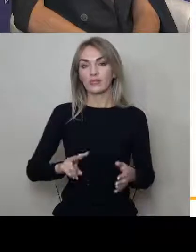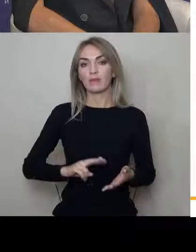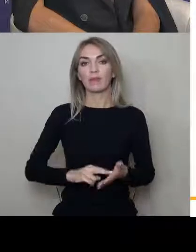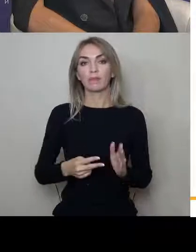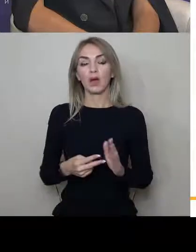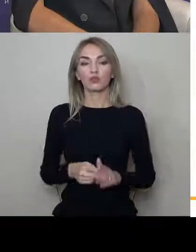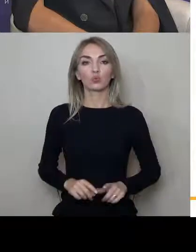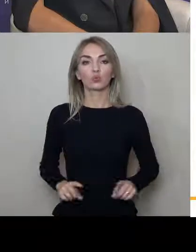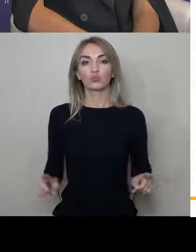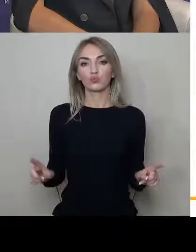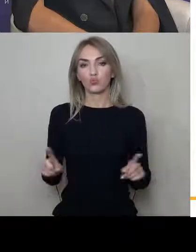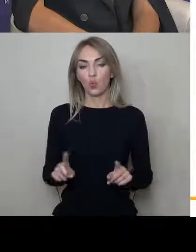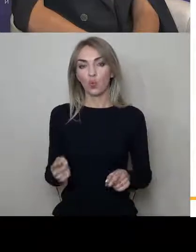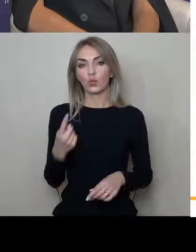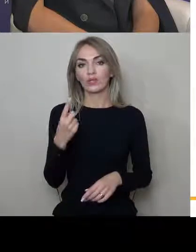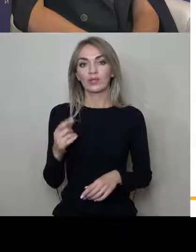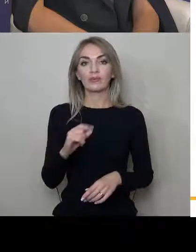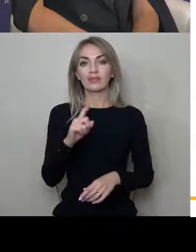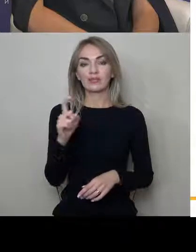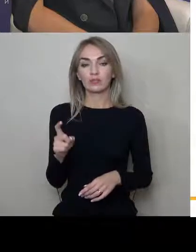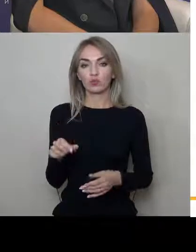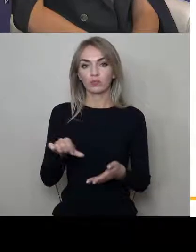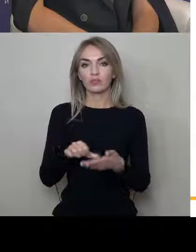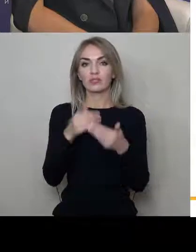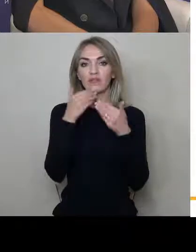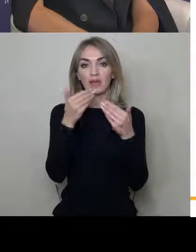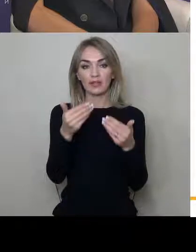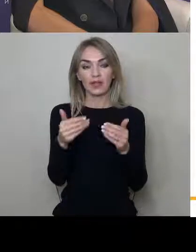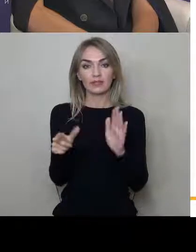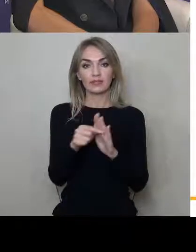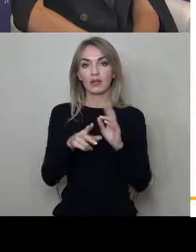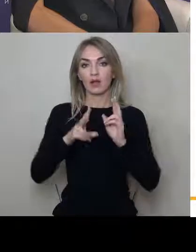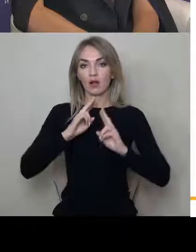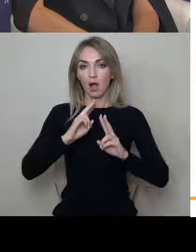Another thing, election code provides that one of the subjects of